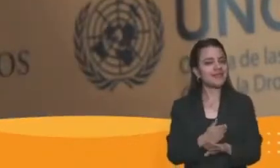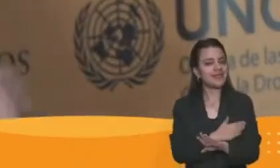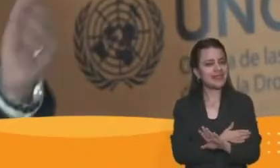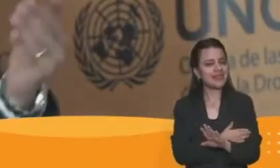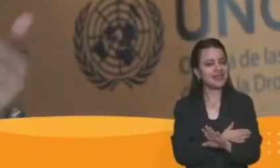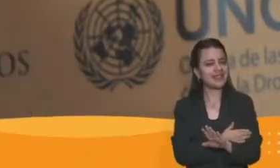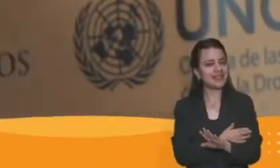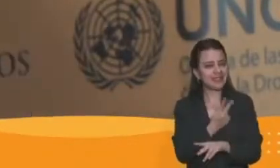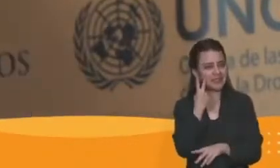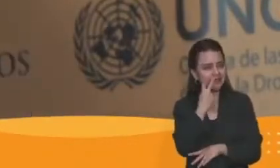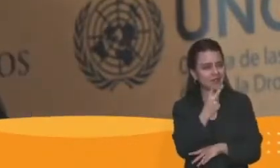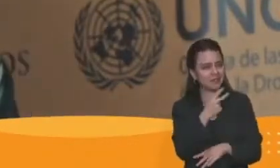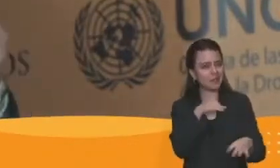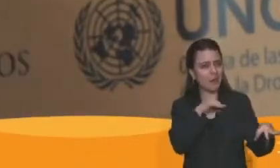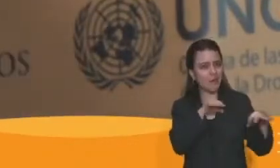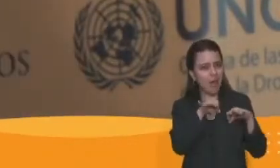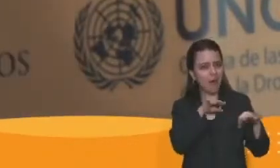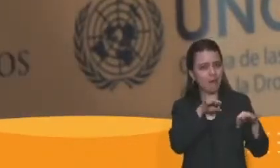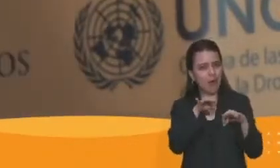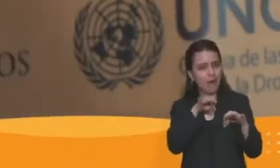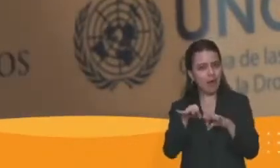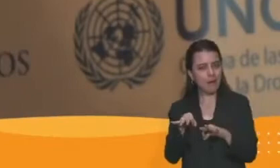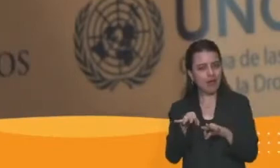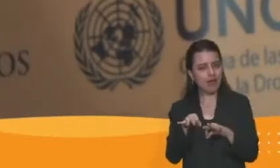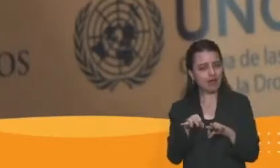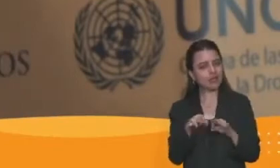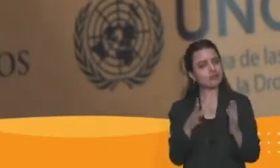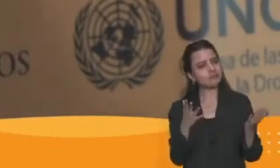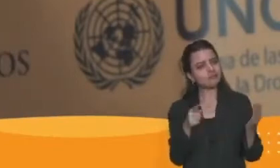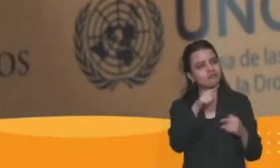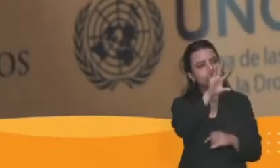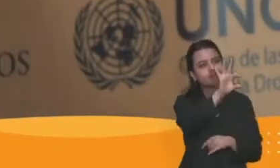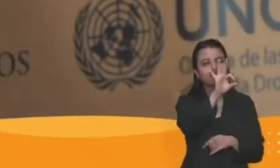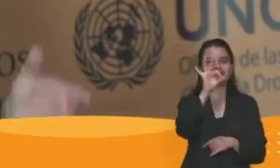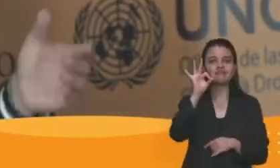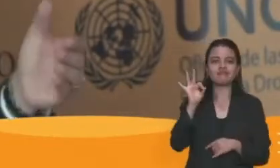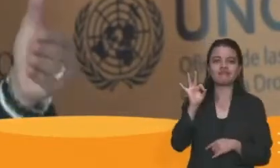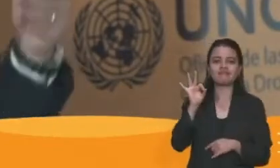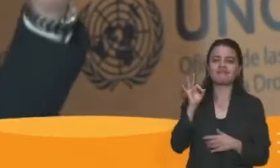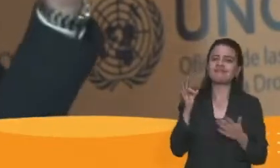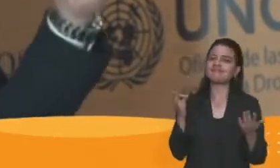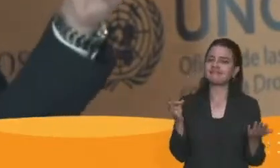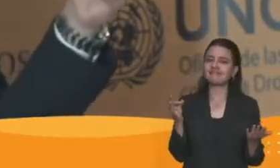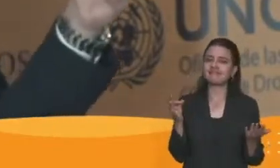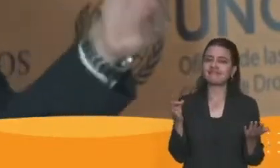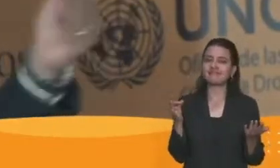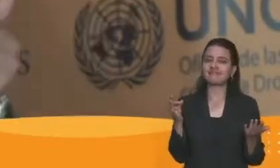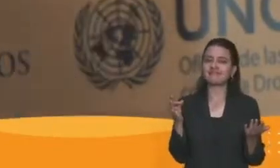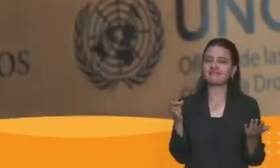we just finished seeing a very technical explanation, but I believe it's worth the while to highlight